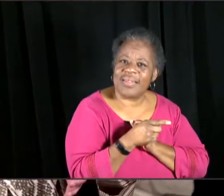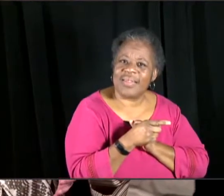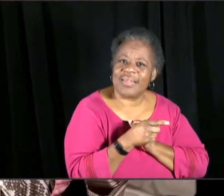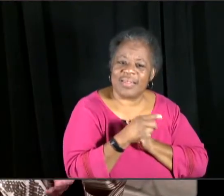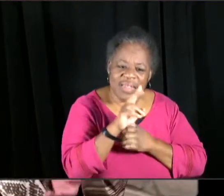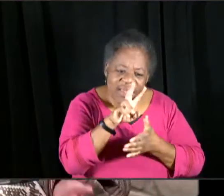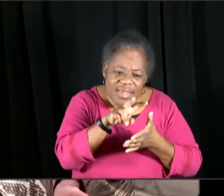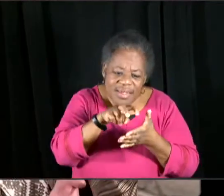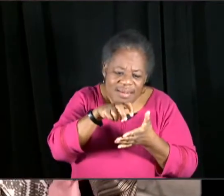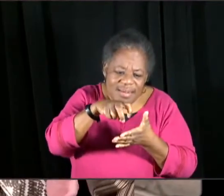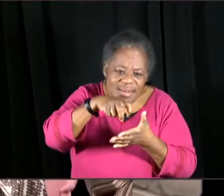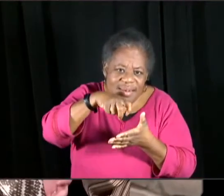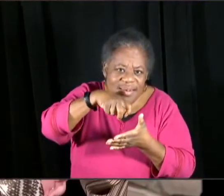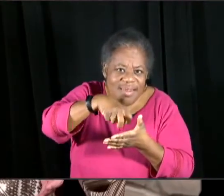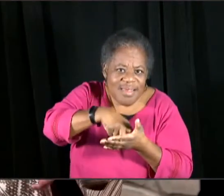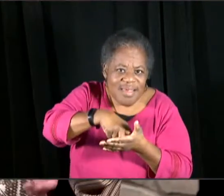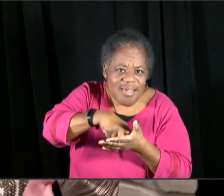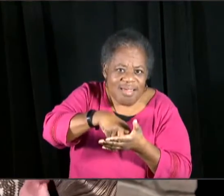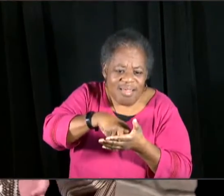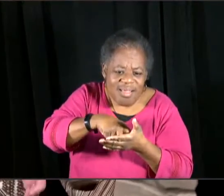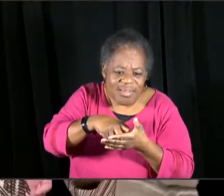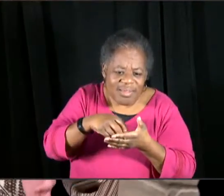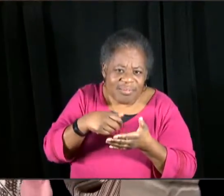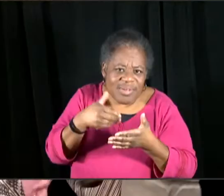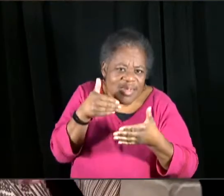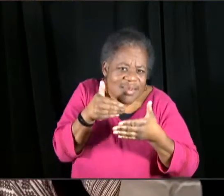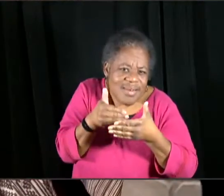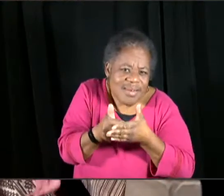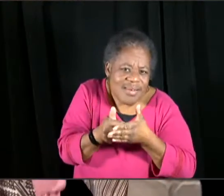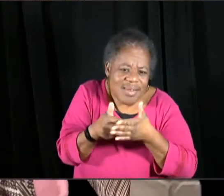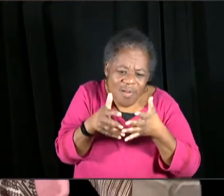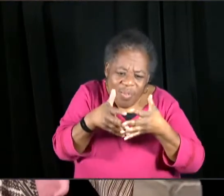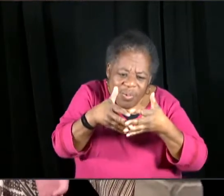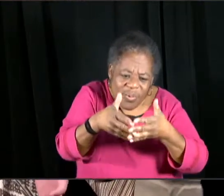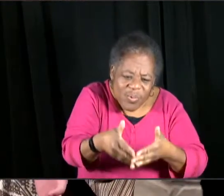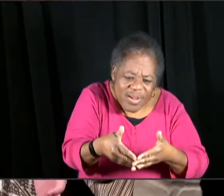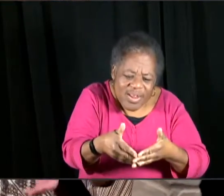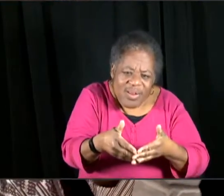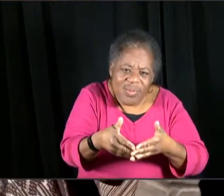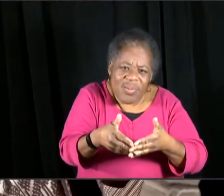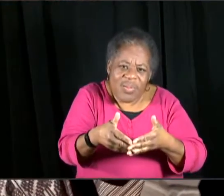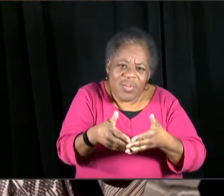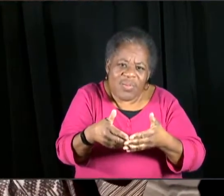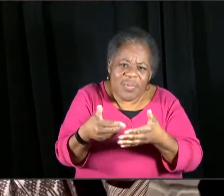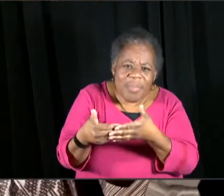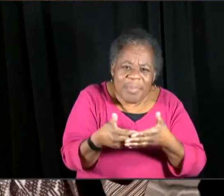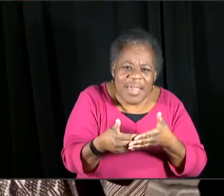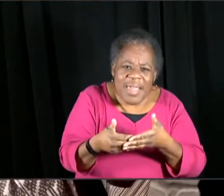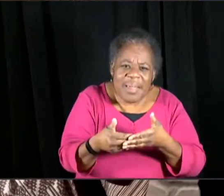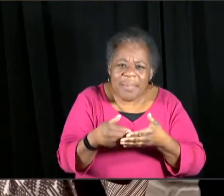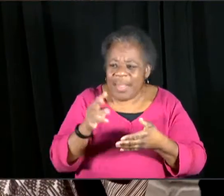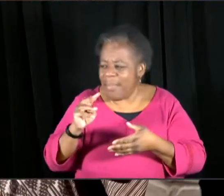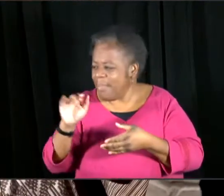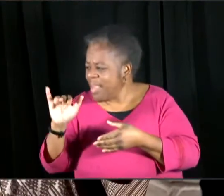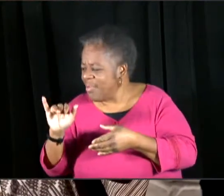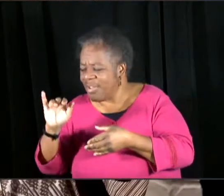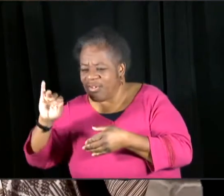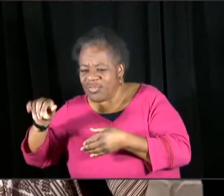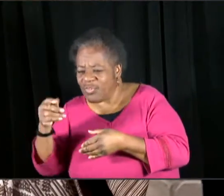Kneel by the cradle with a tiny, tired family who simply said yes to